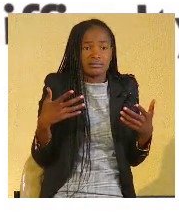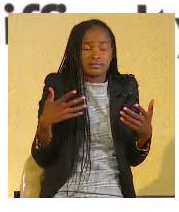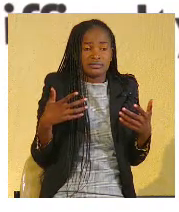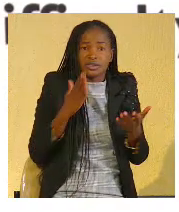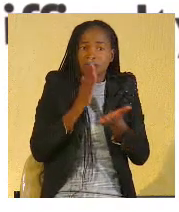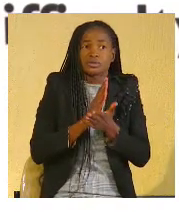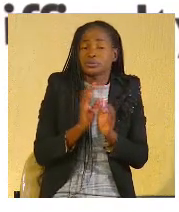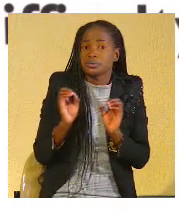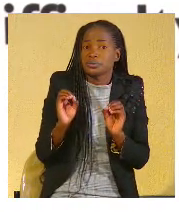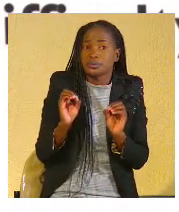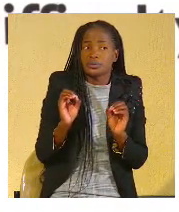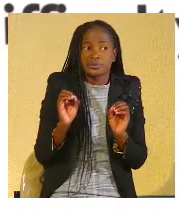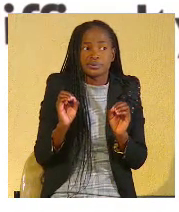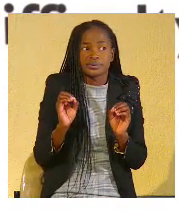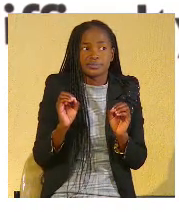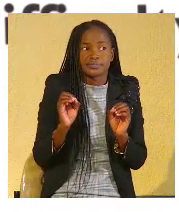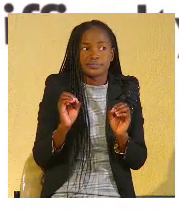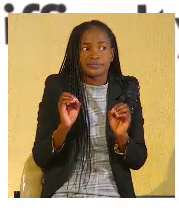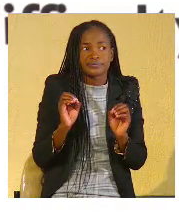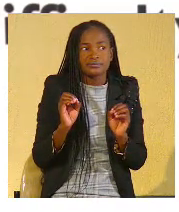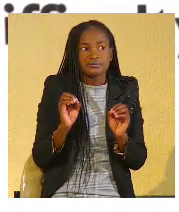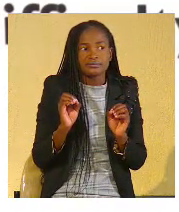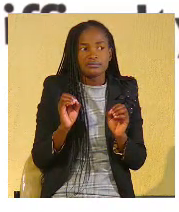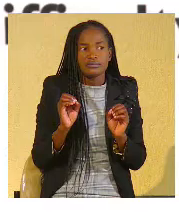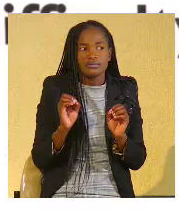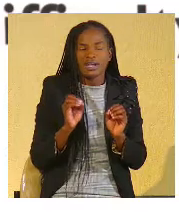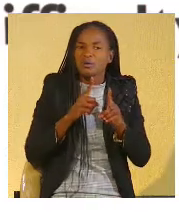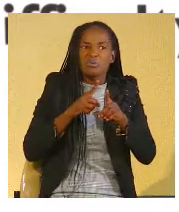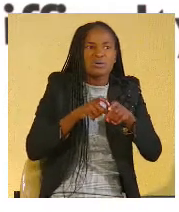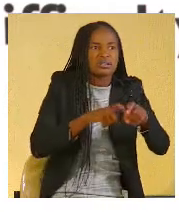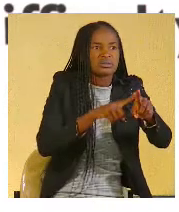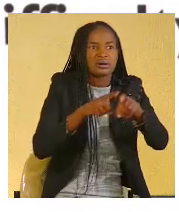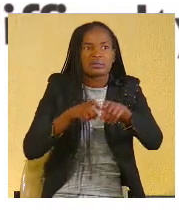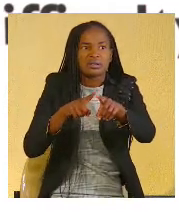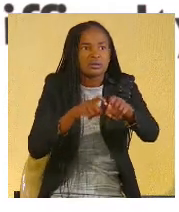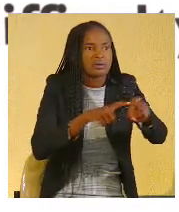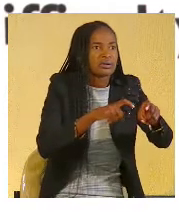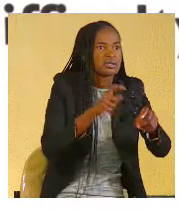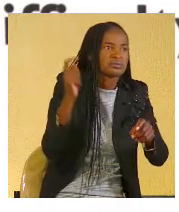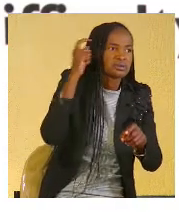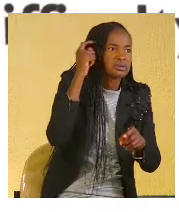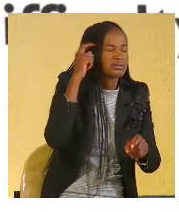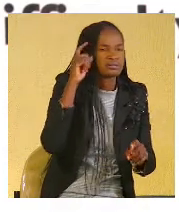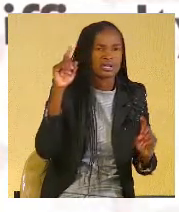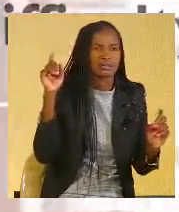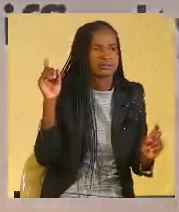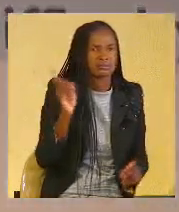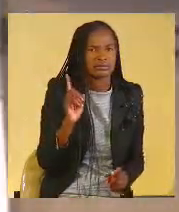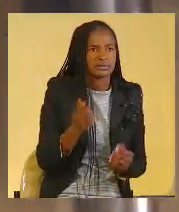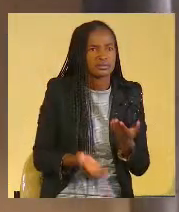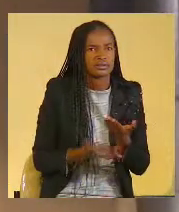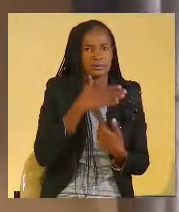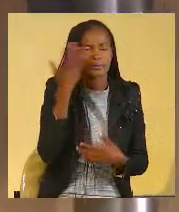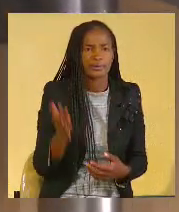not authentic, and do not serve any progressive purpose. Thank you. Thank you. There's May a